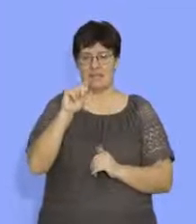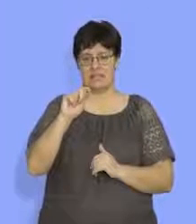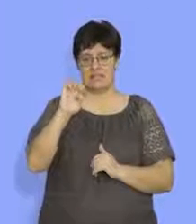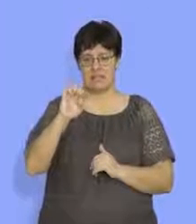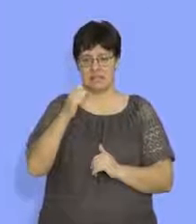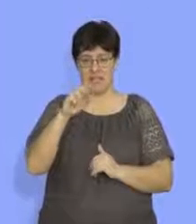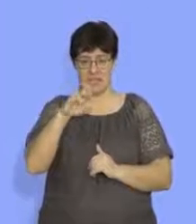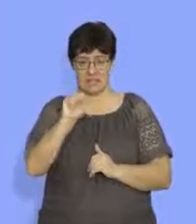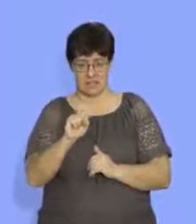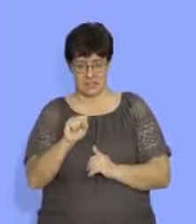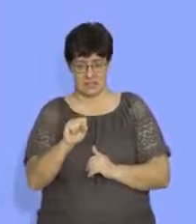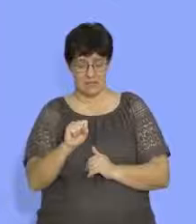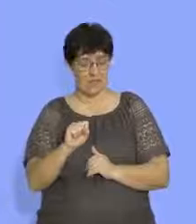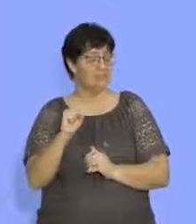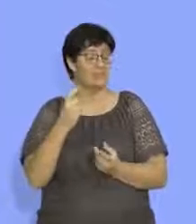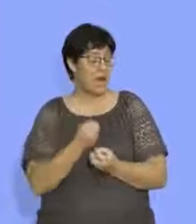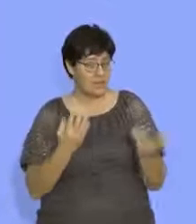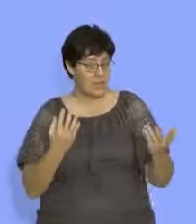is